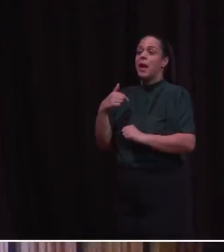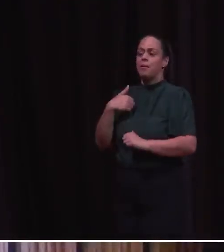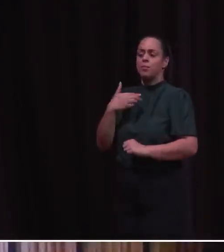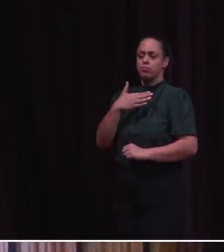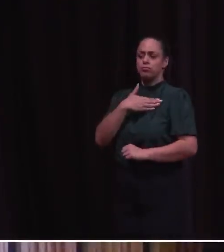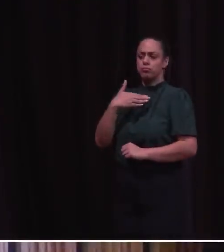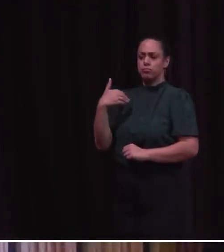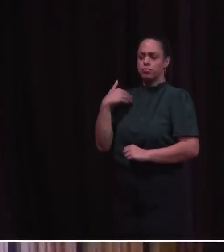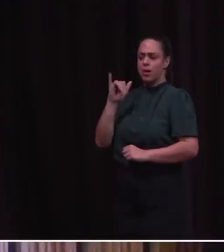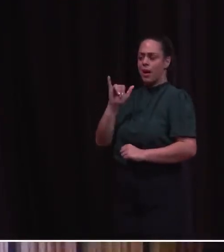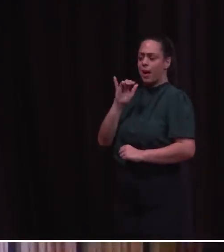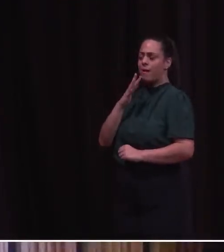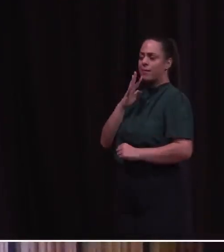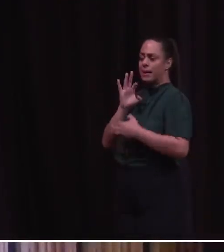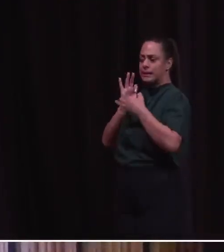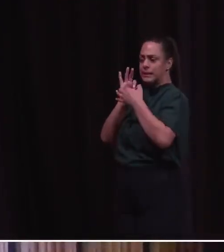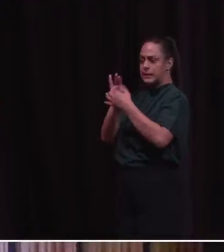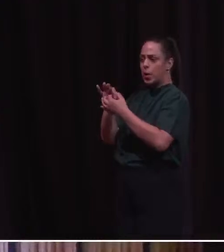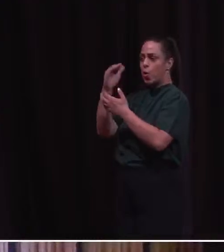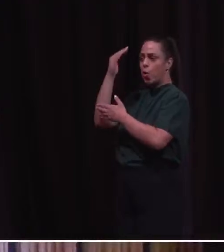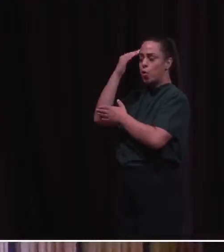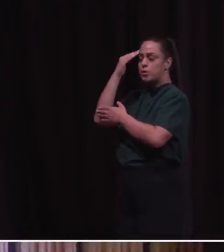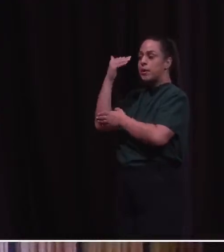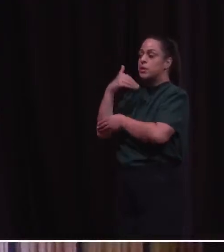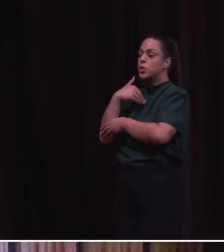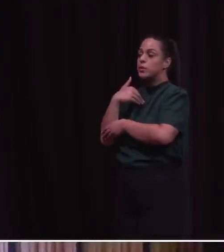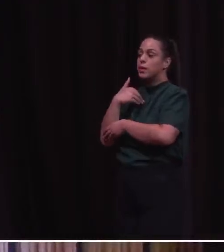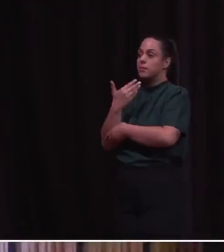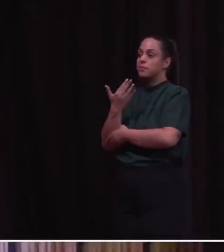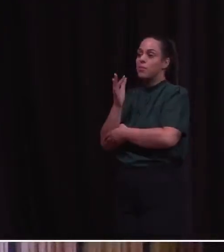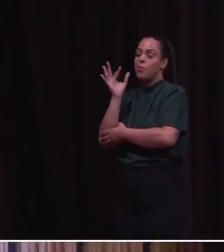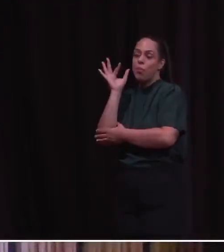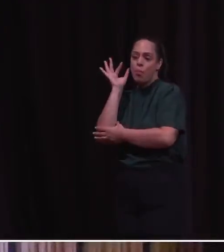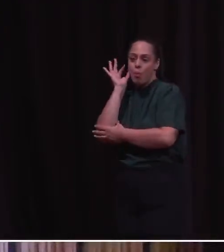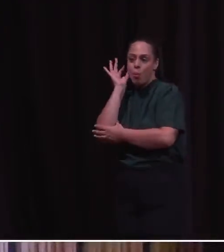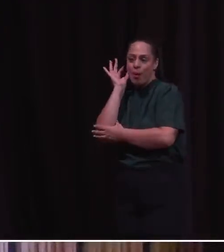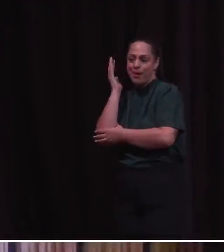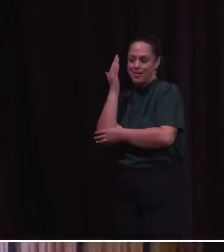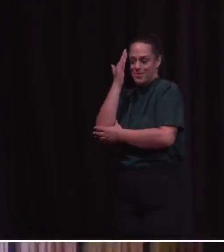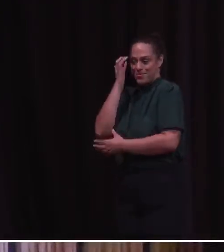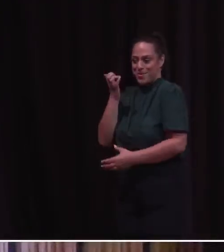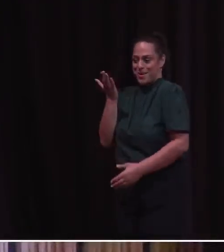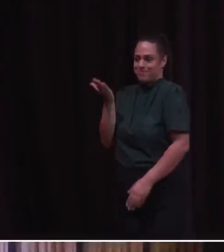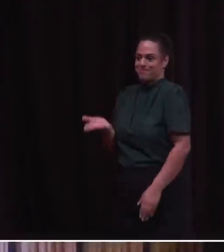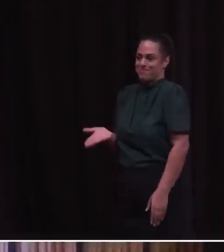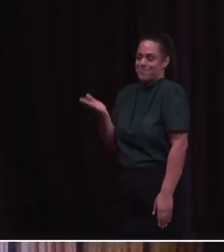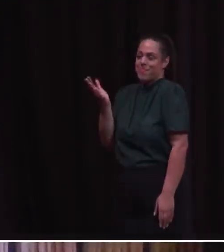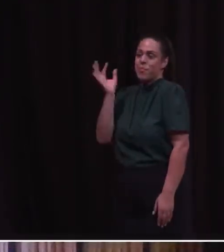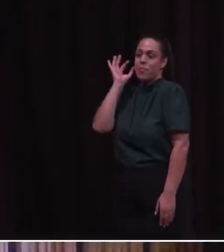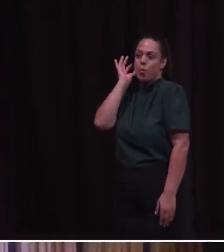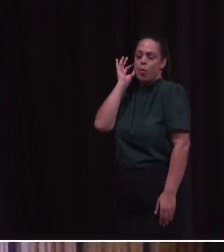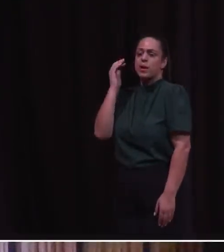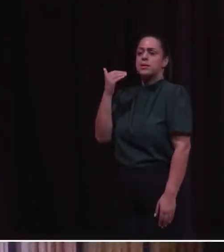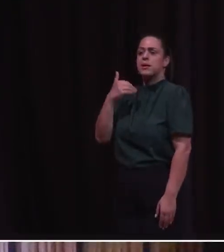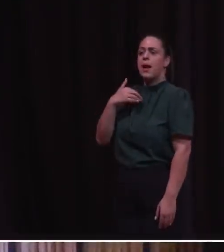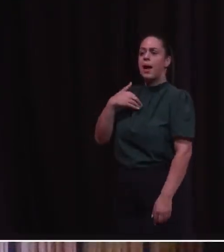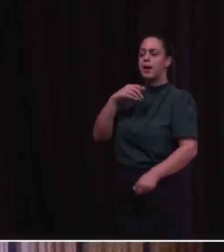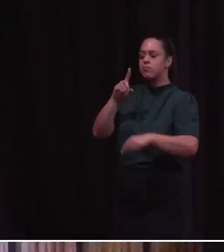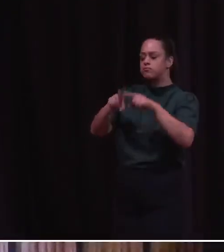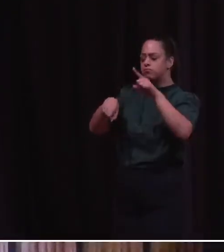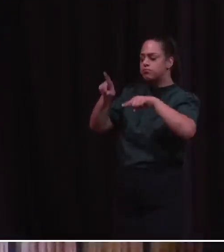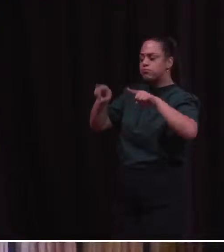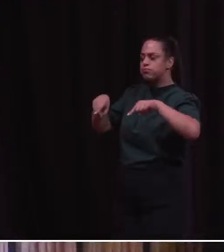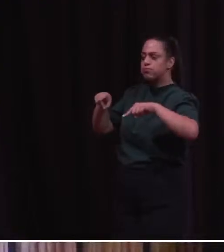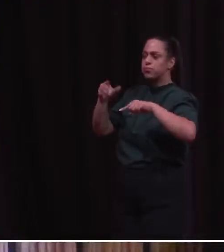women as mothers. There are special kinds of knowledge there that